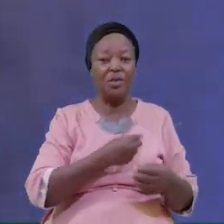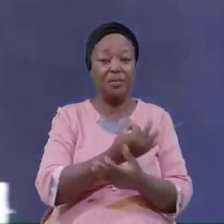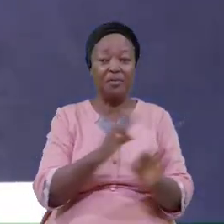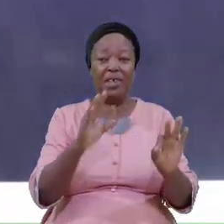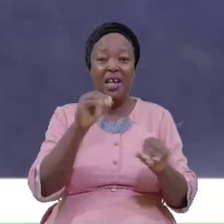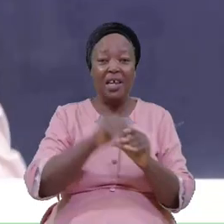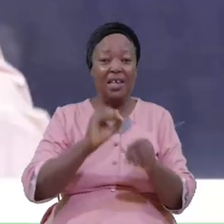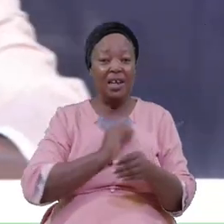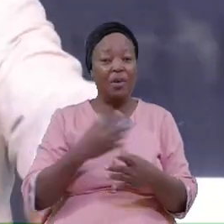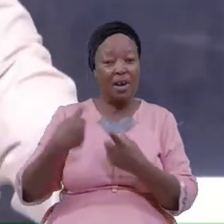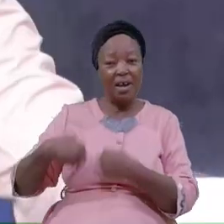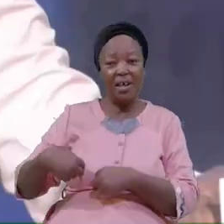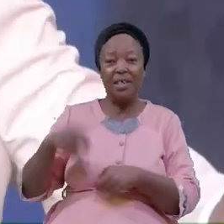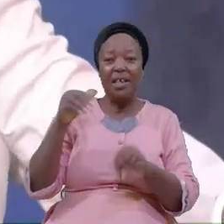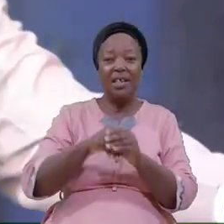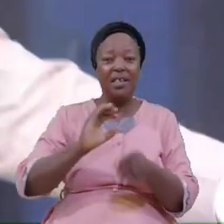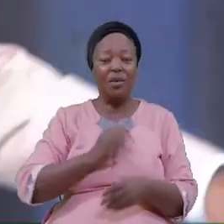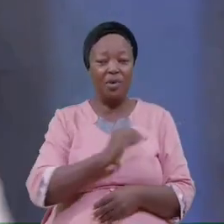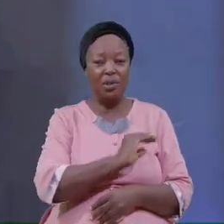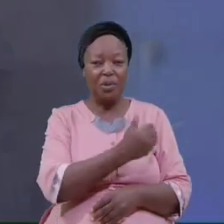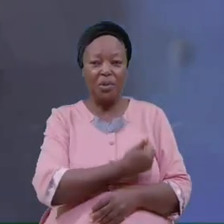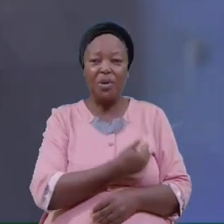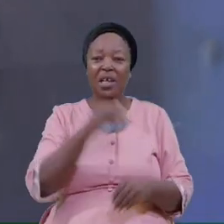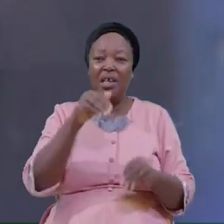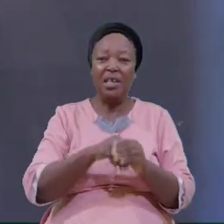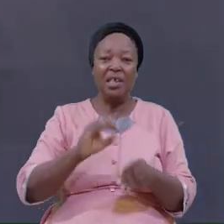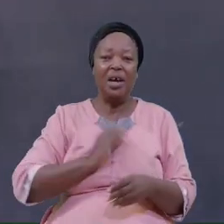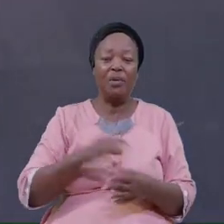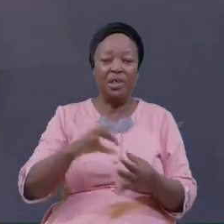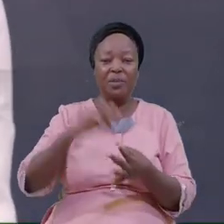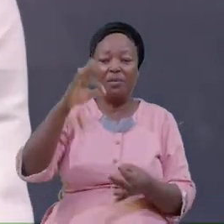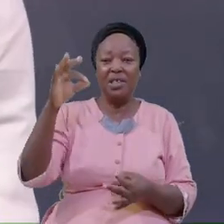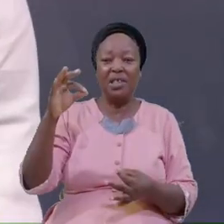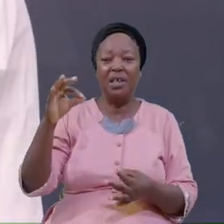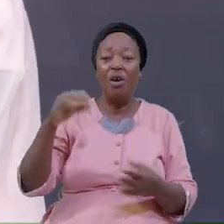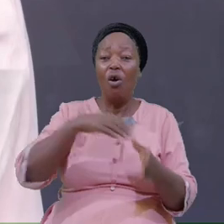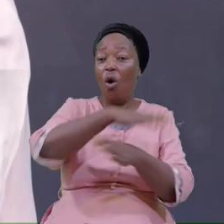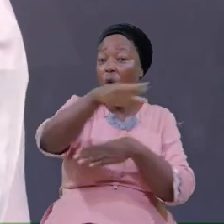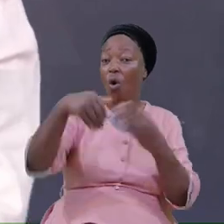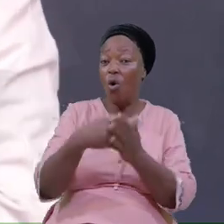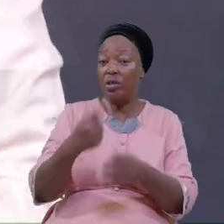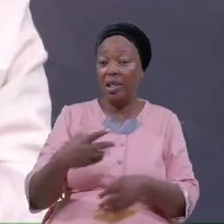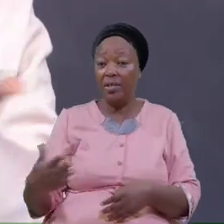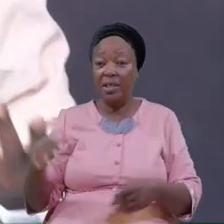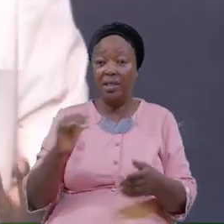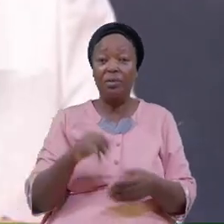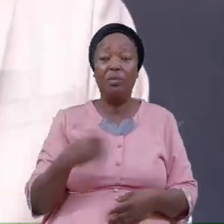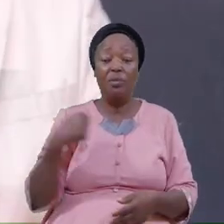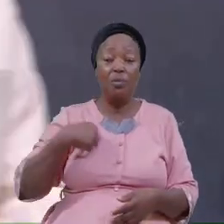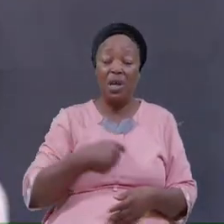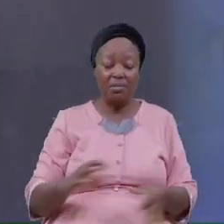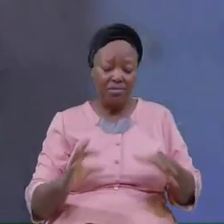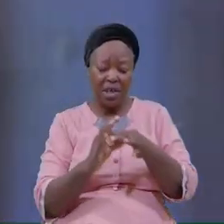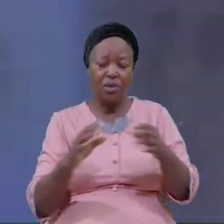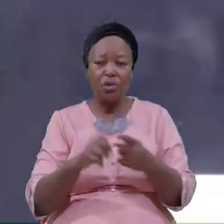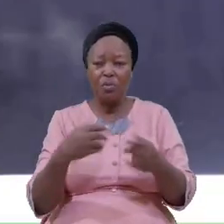cœurs. In our soul. Dans nos âmes. In our spirit. Dans nos esprits. All the things were tied to before, all the sin,